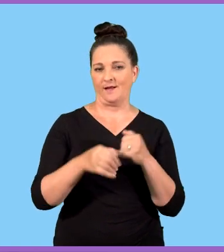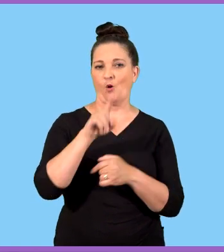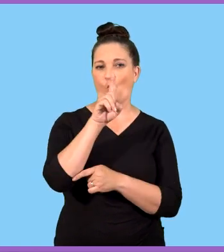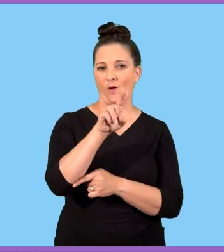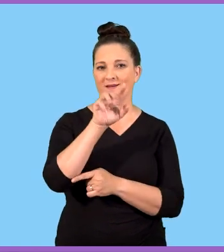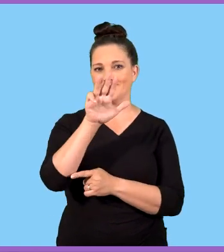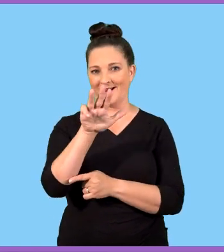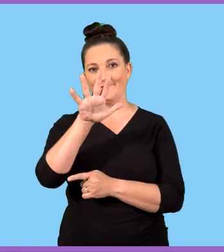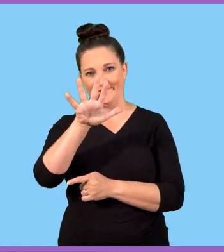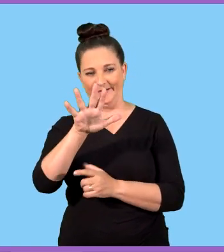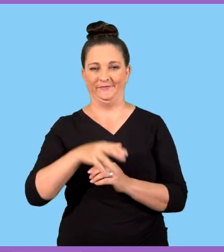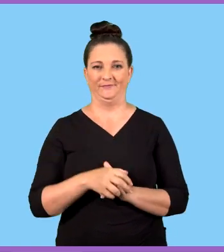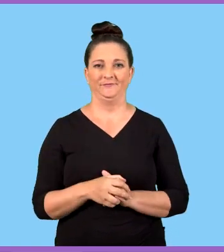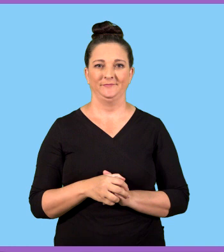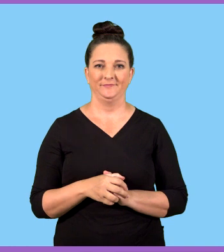195.